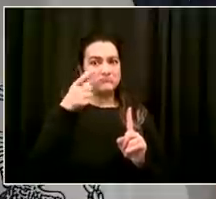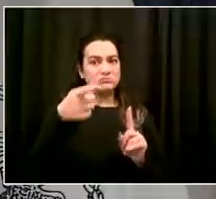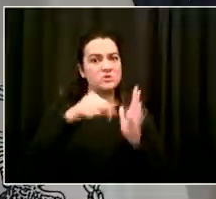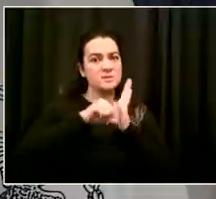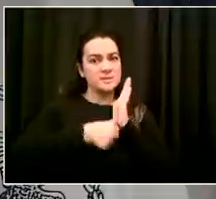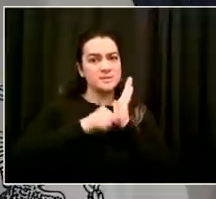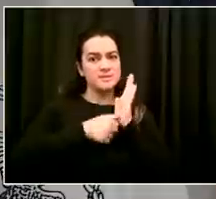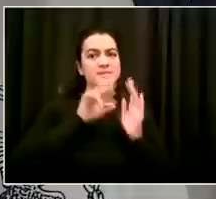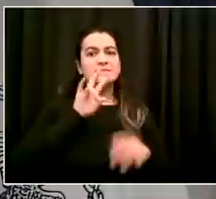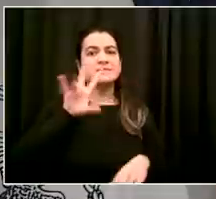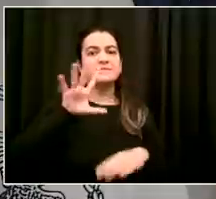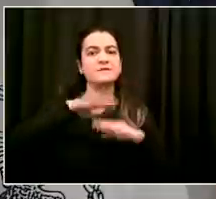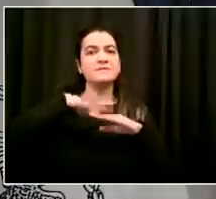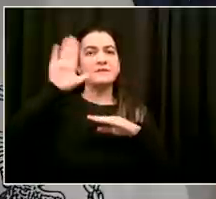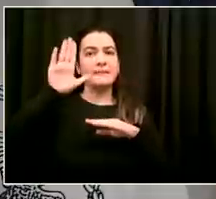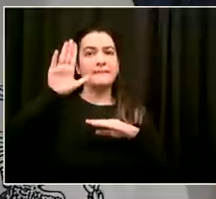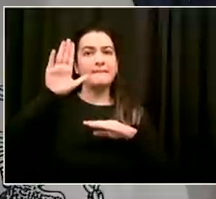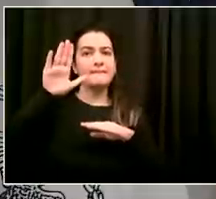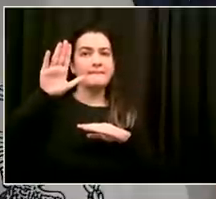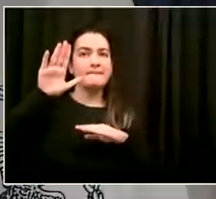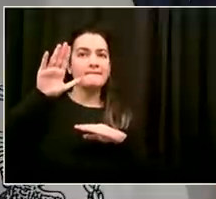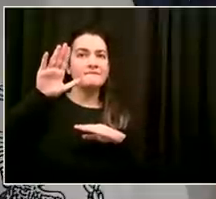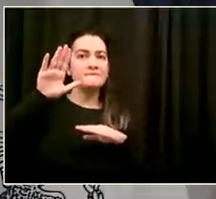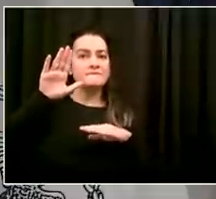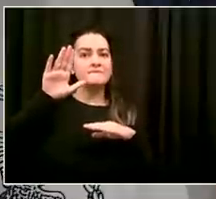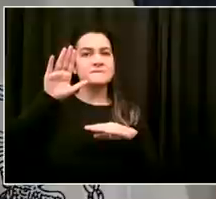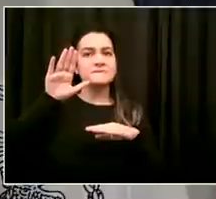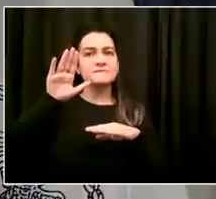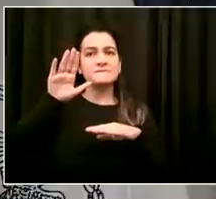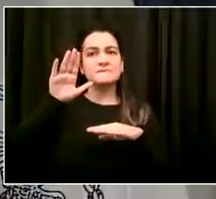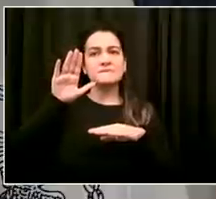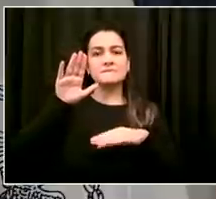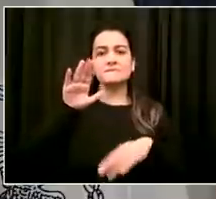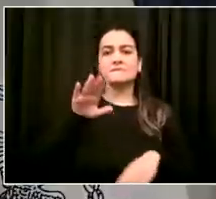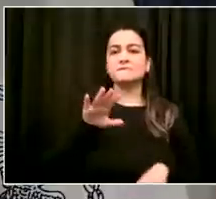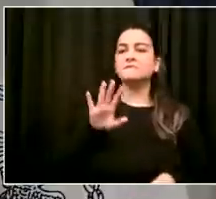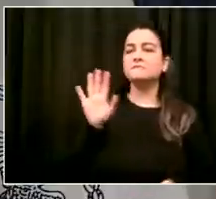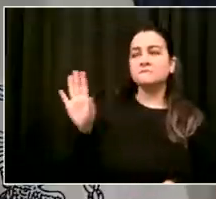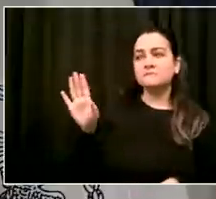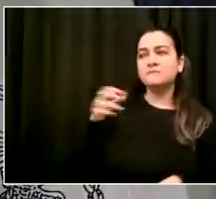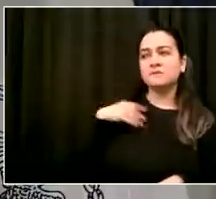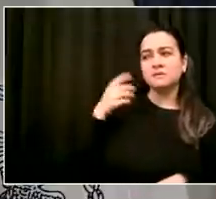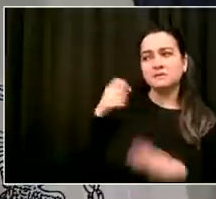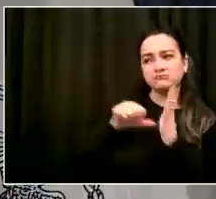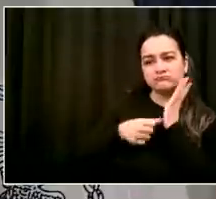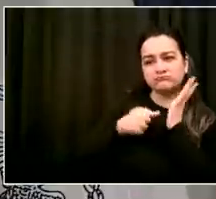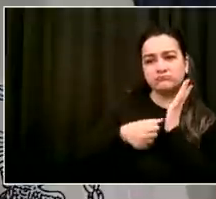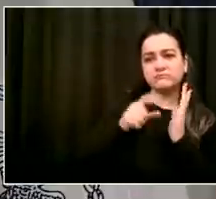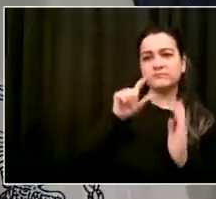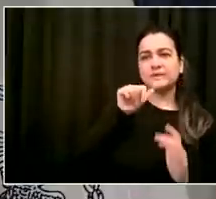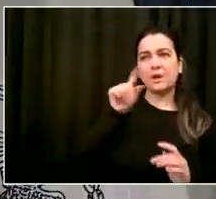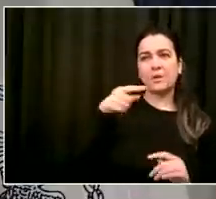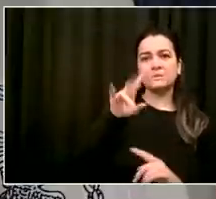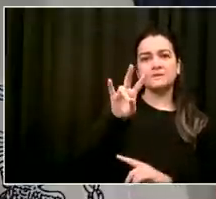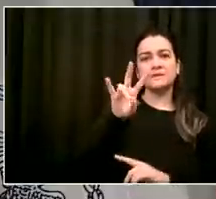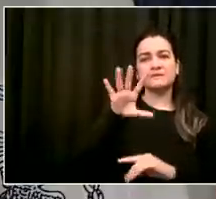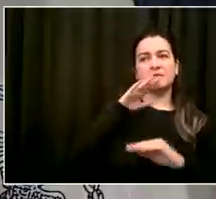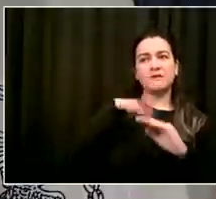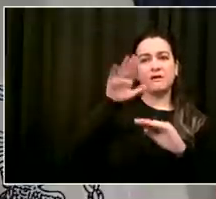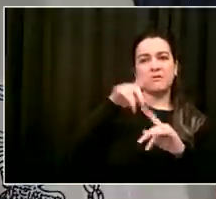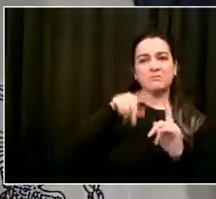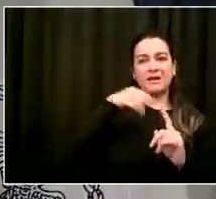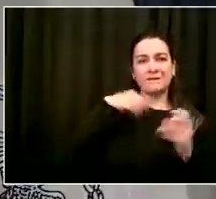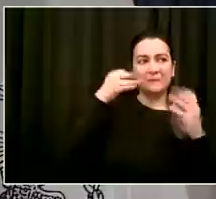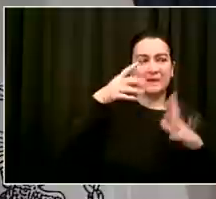over time, but I want to emphasize that's going to be a really important effort, but also a difficult effort. We have to